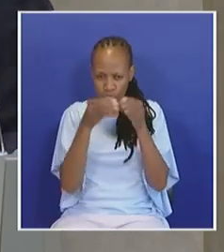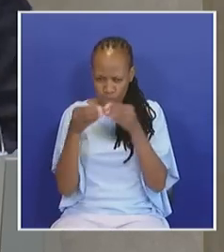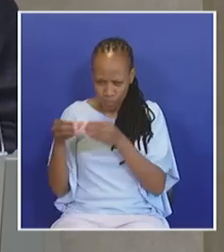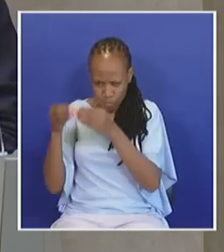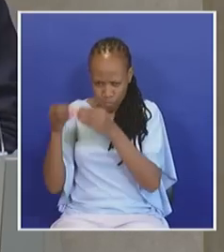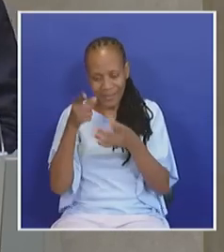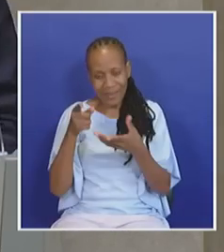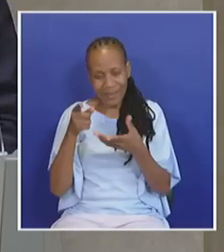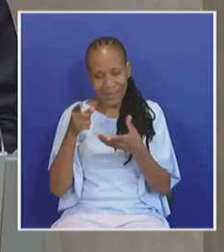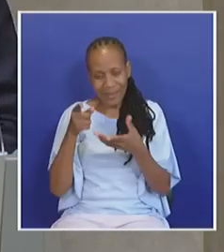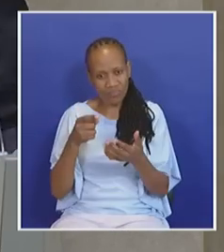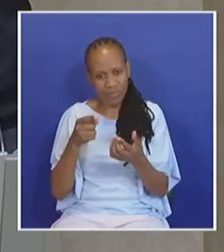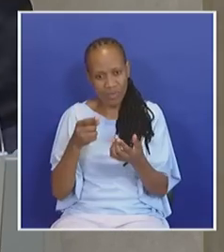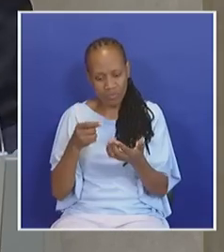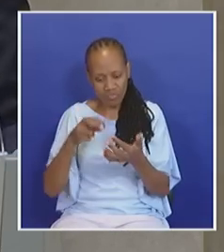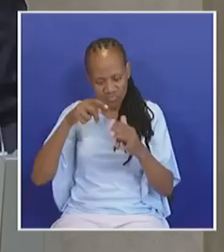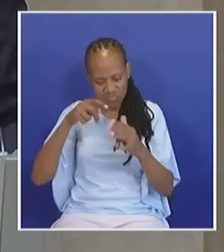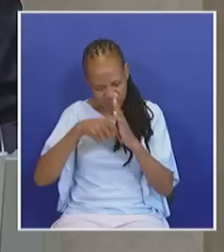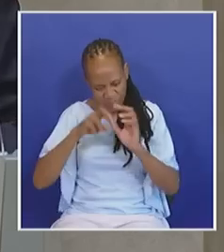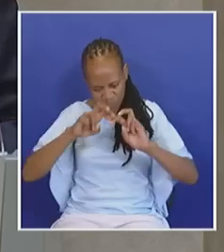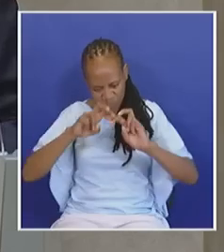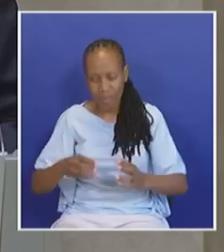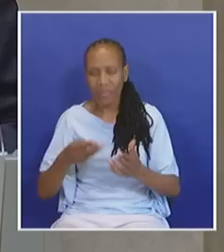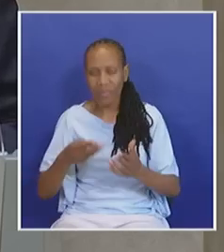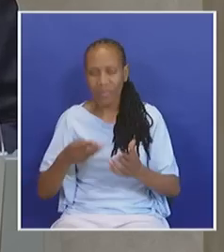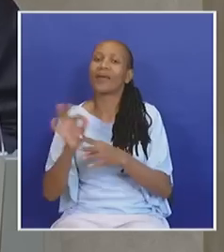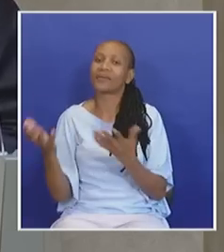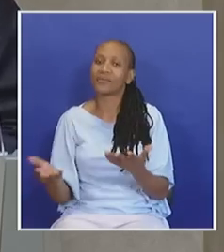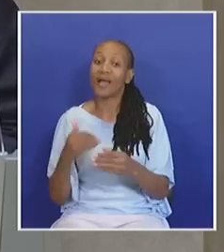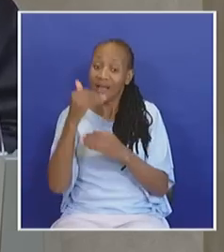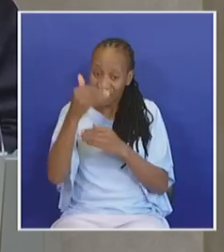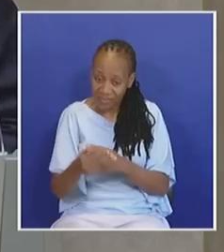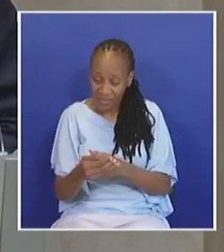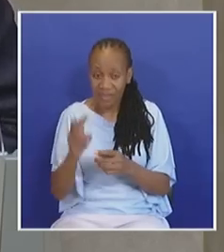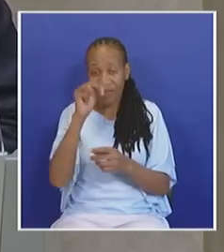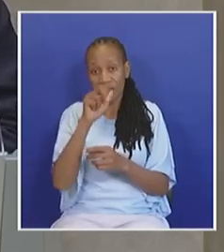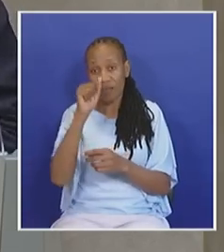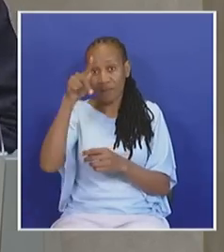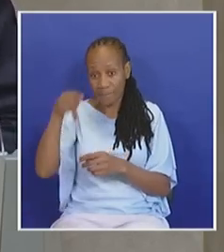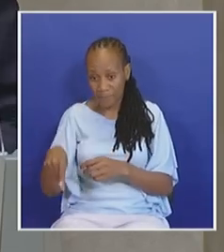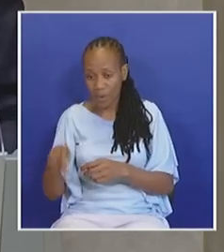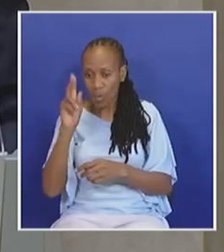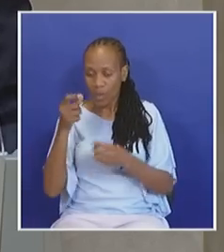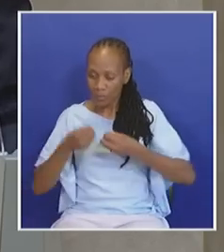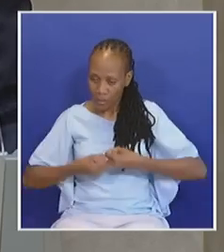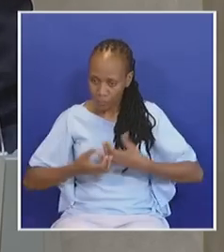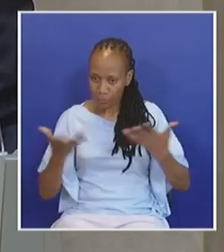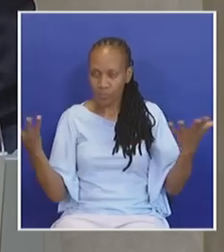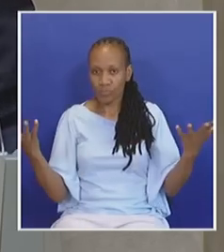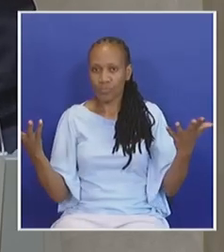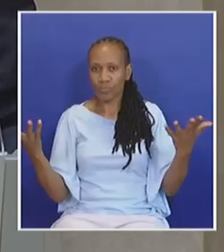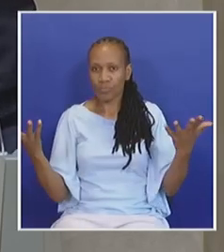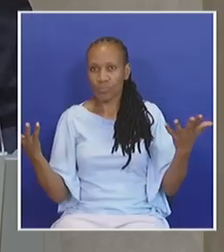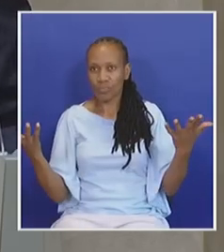Once consultations are completed, a final National Action Plan will be produced and